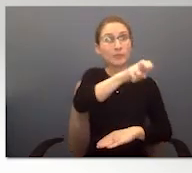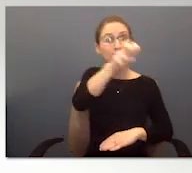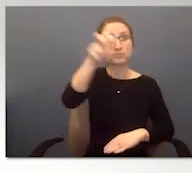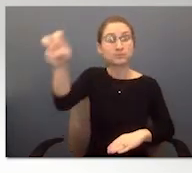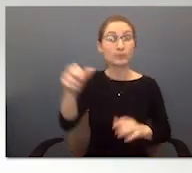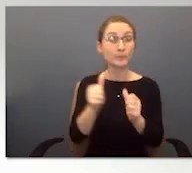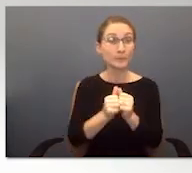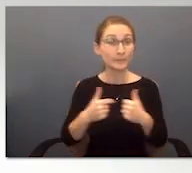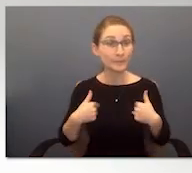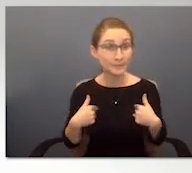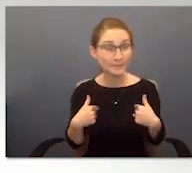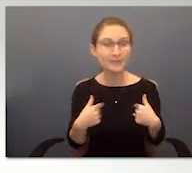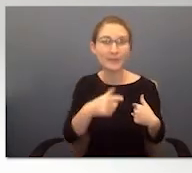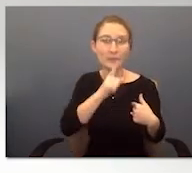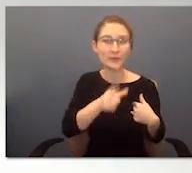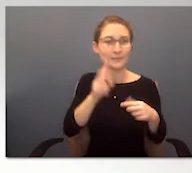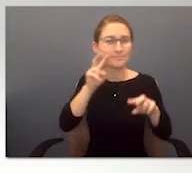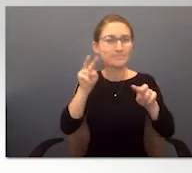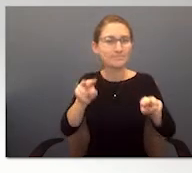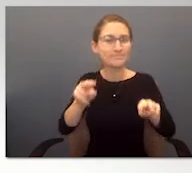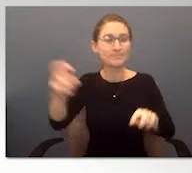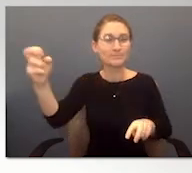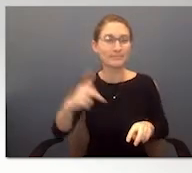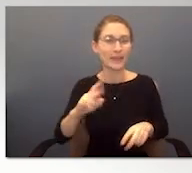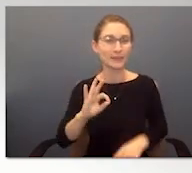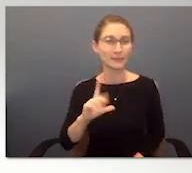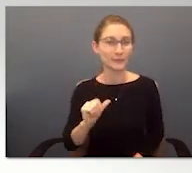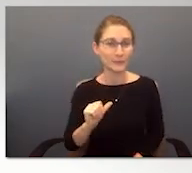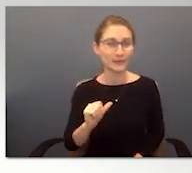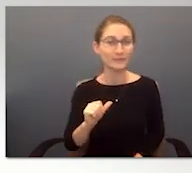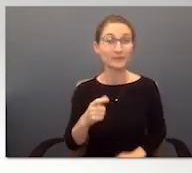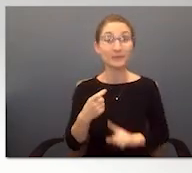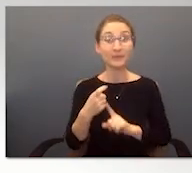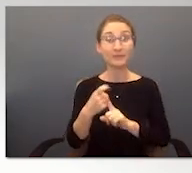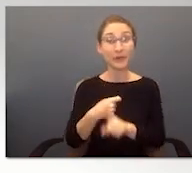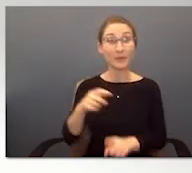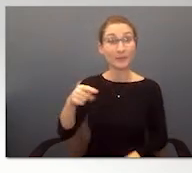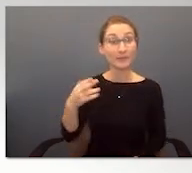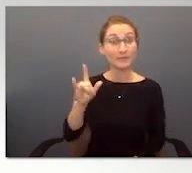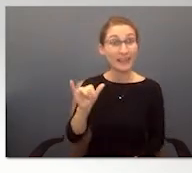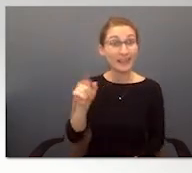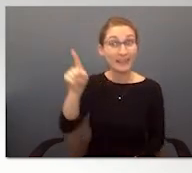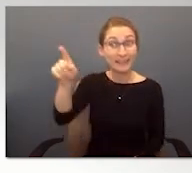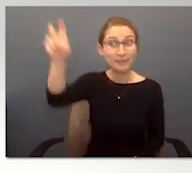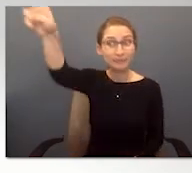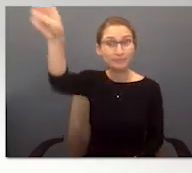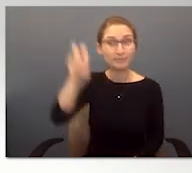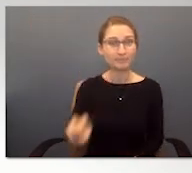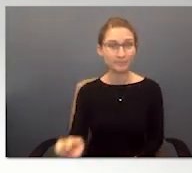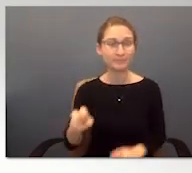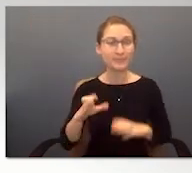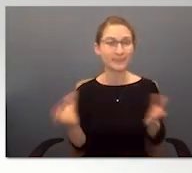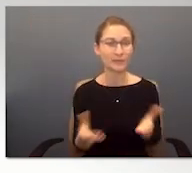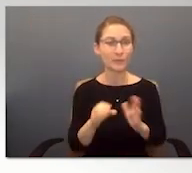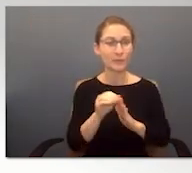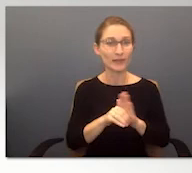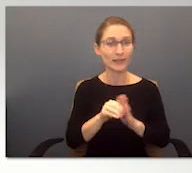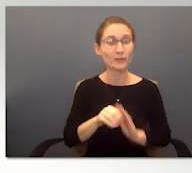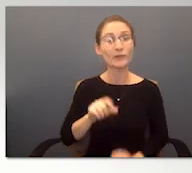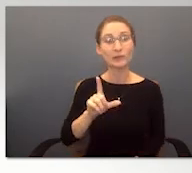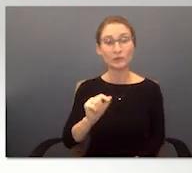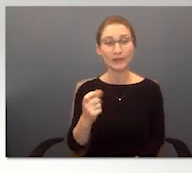then to Philadelphia, and so she was eager to get back to Florida. And we came from Philly to Orlando in